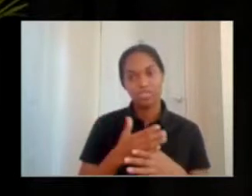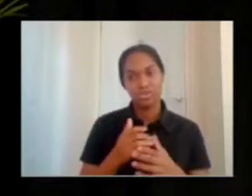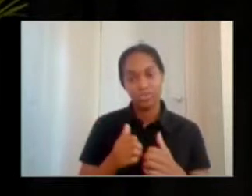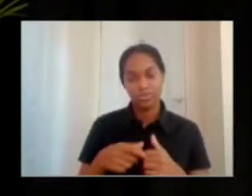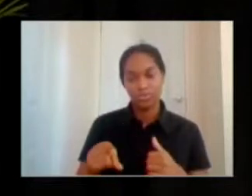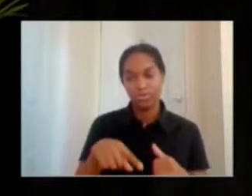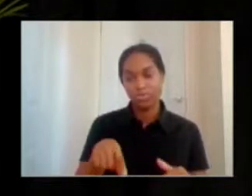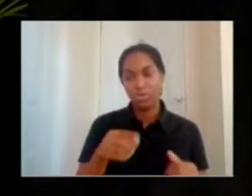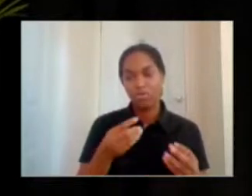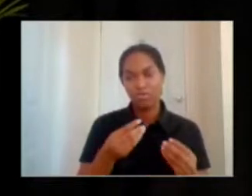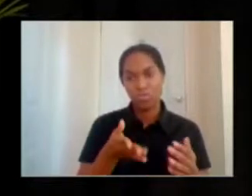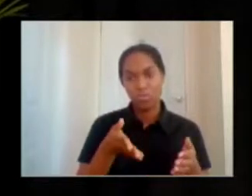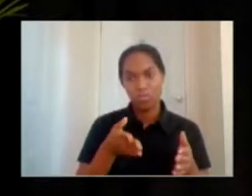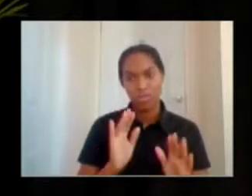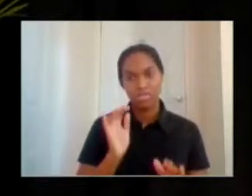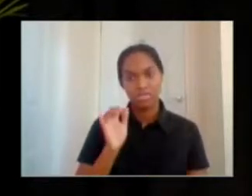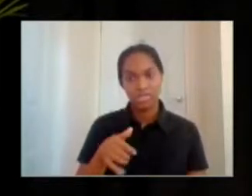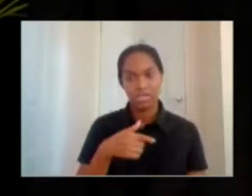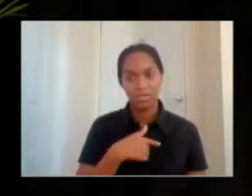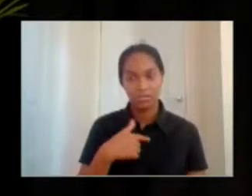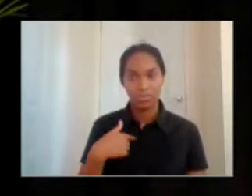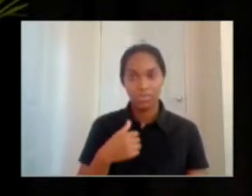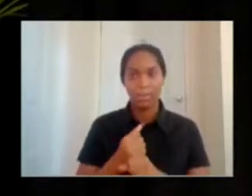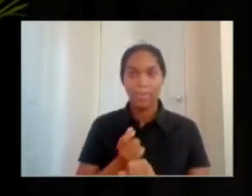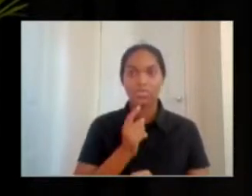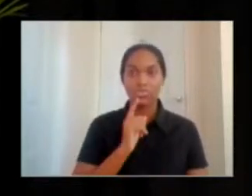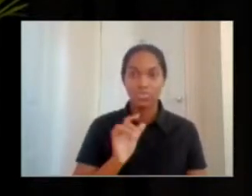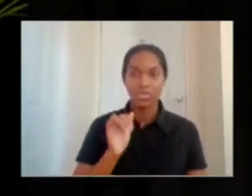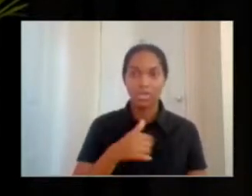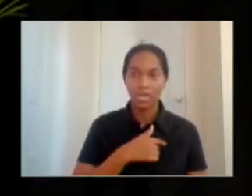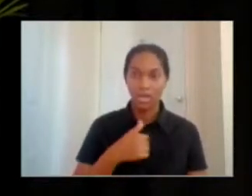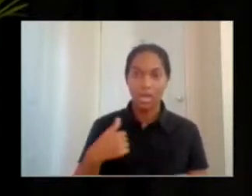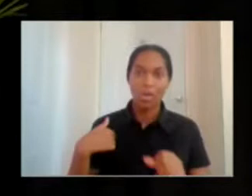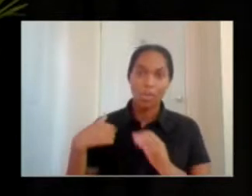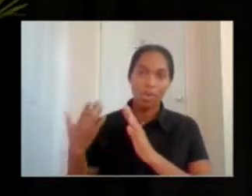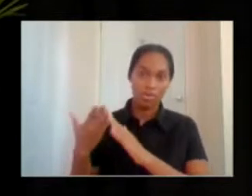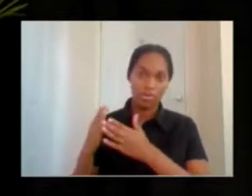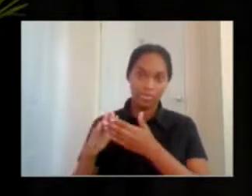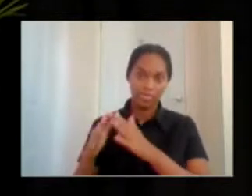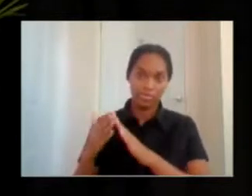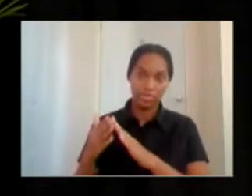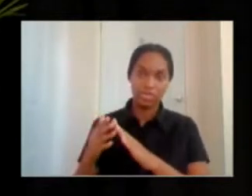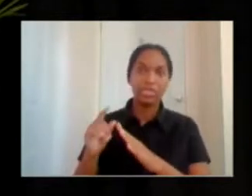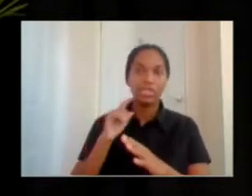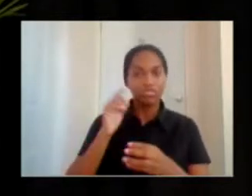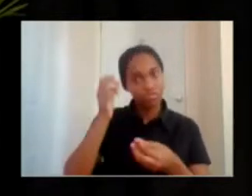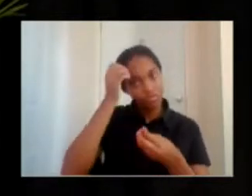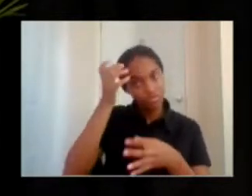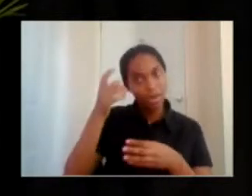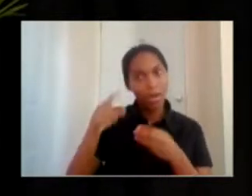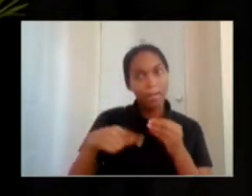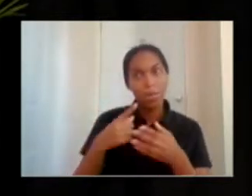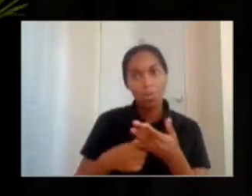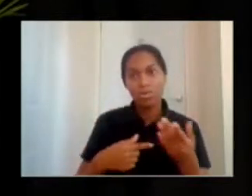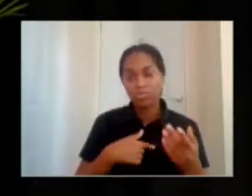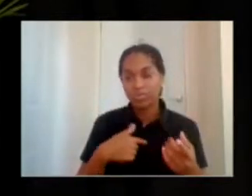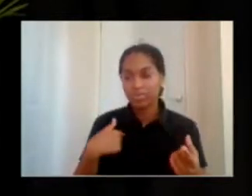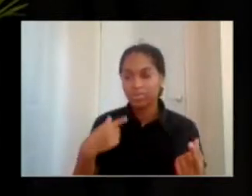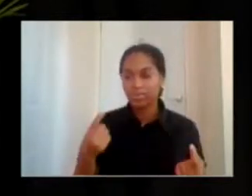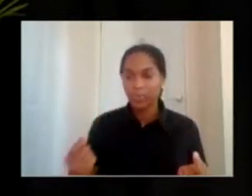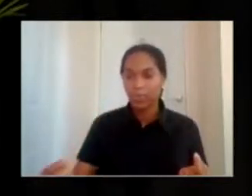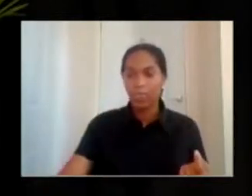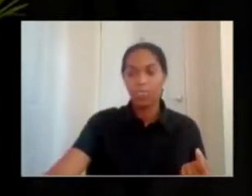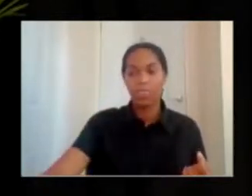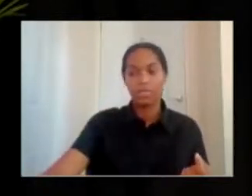couple ways that we make sure that our community is informed about what we're doing. And